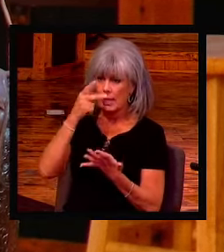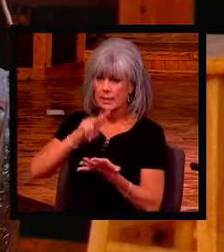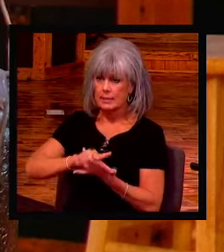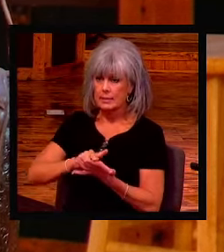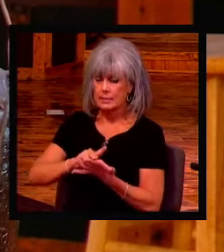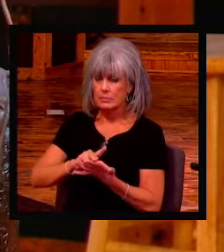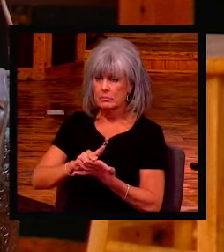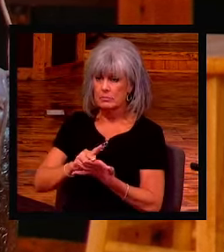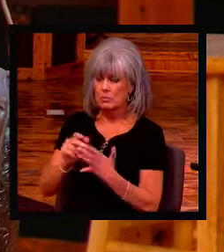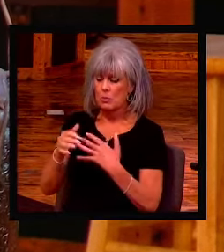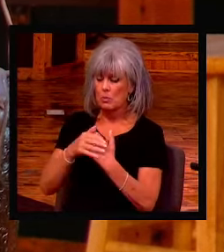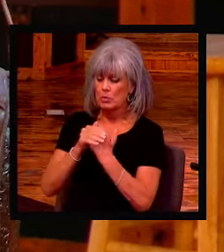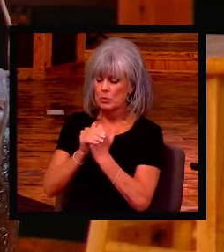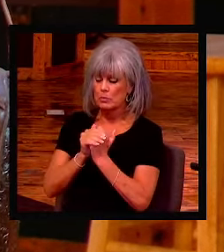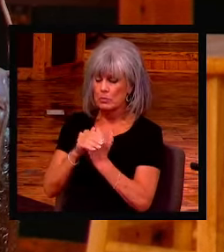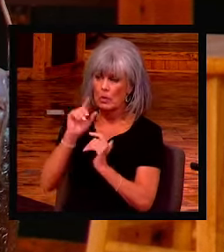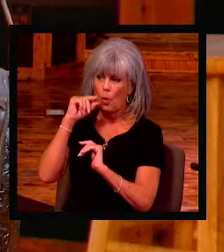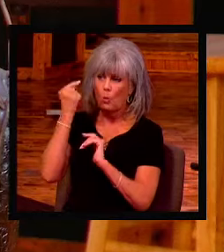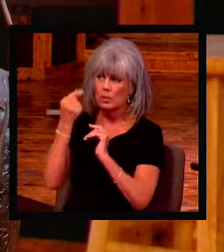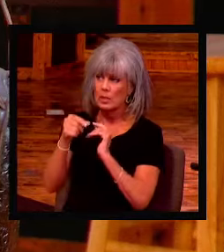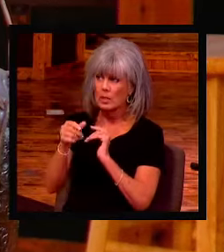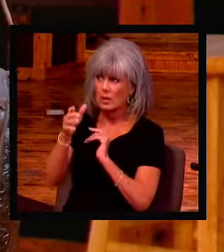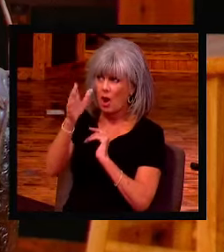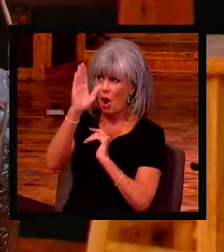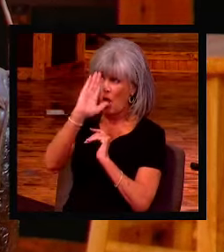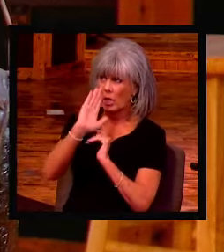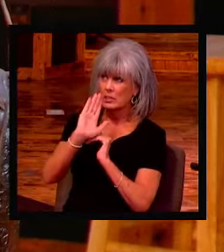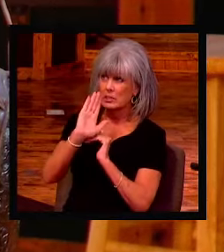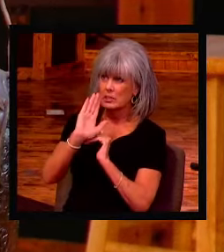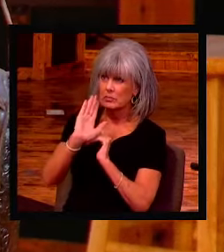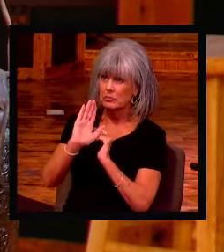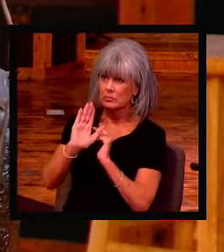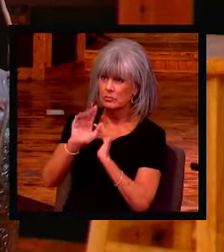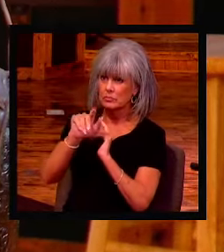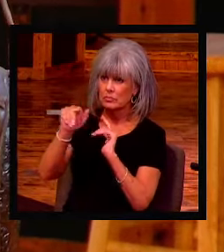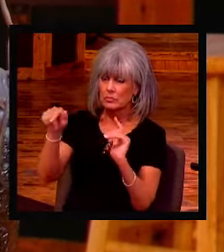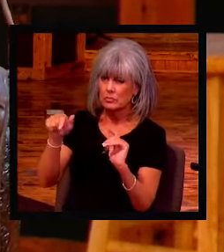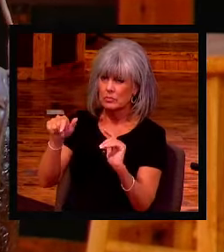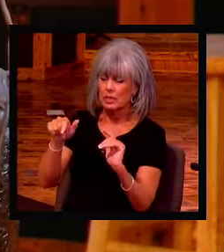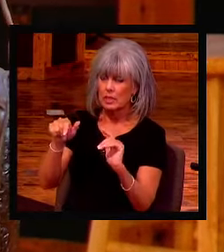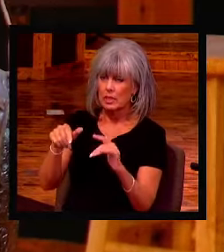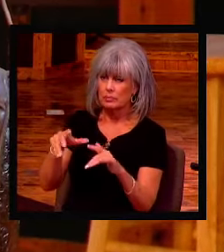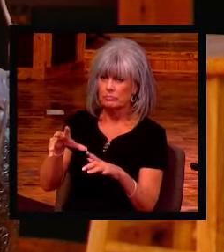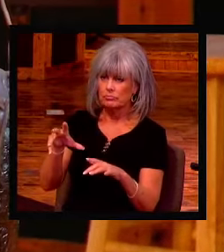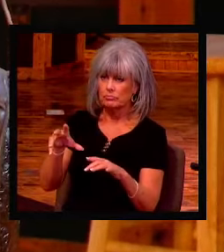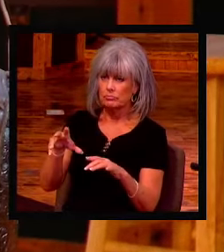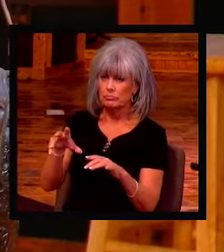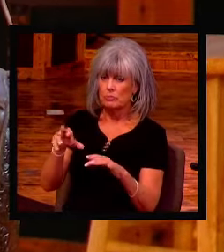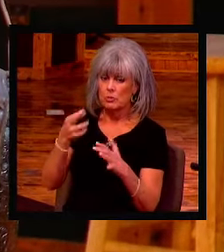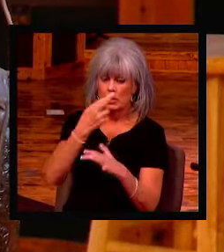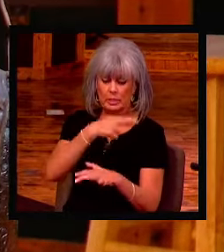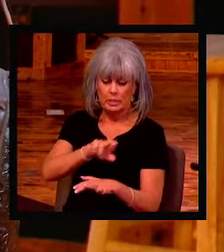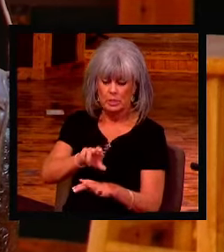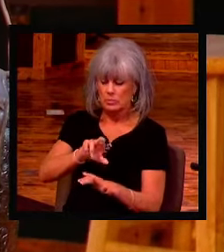of that stuff. That's what I did. I pulled from everybody's religion and put it and made it